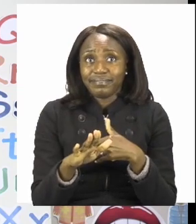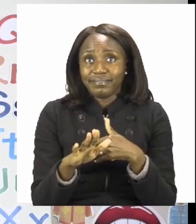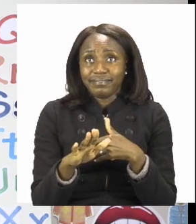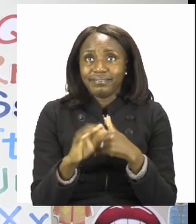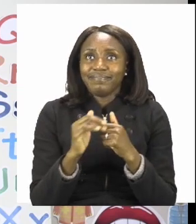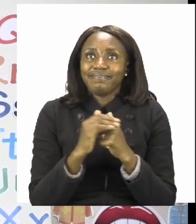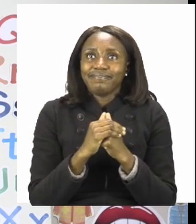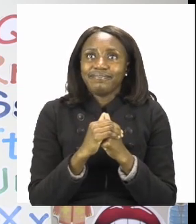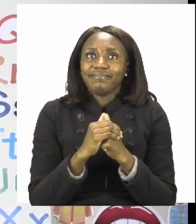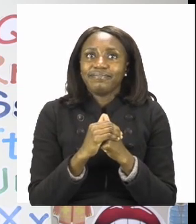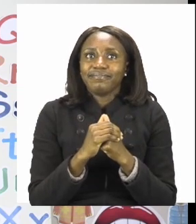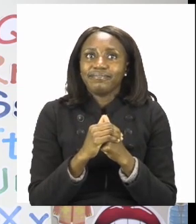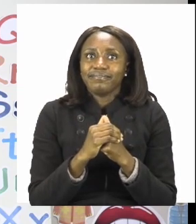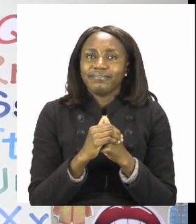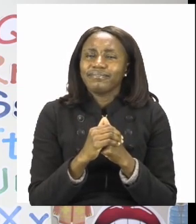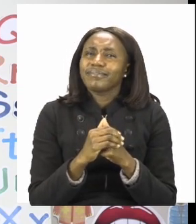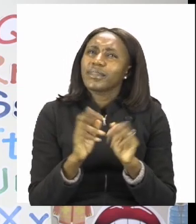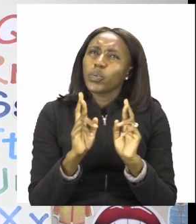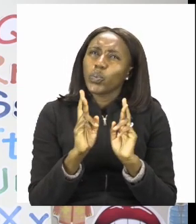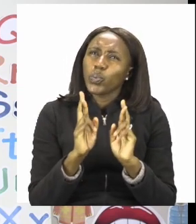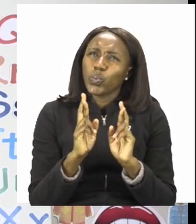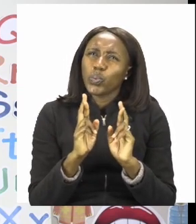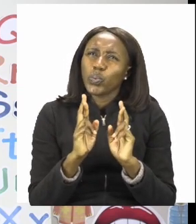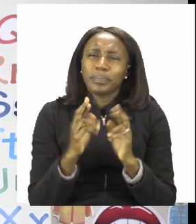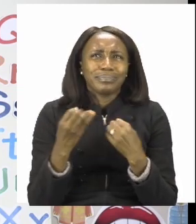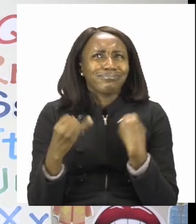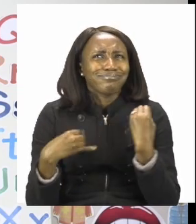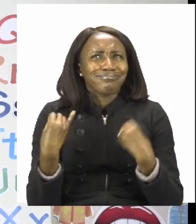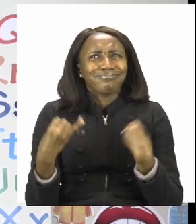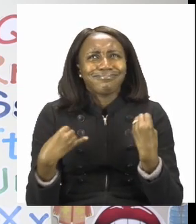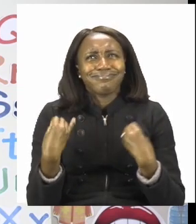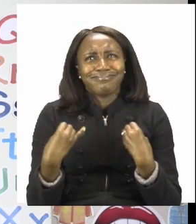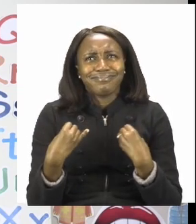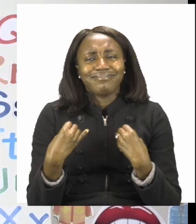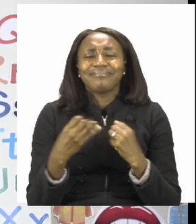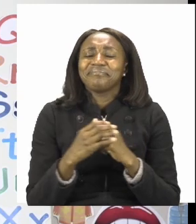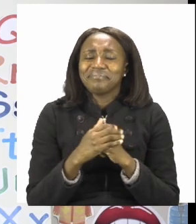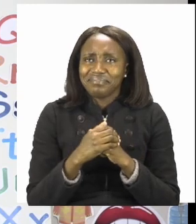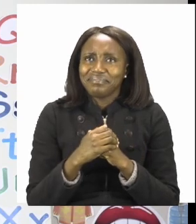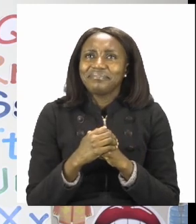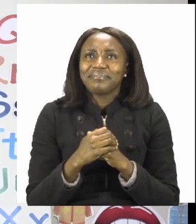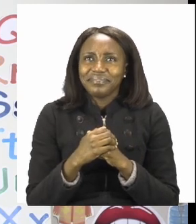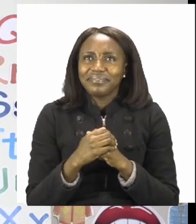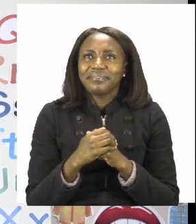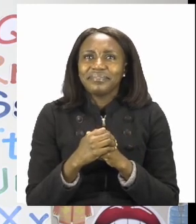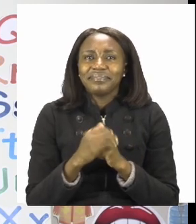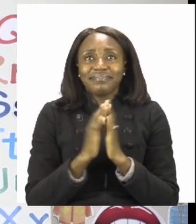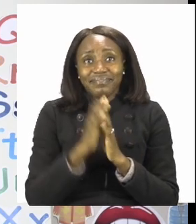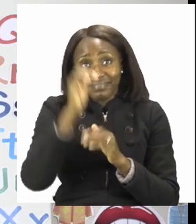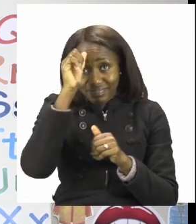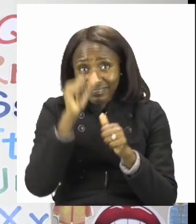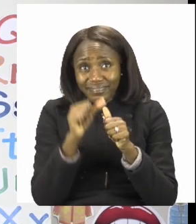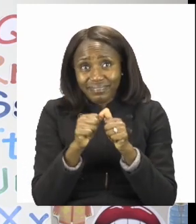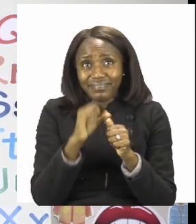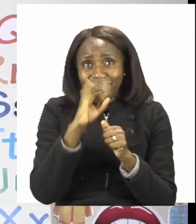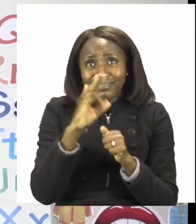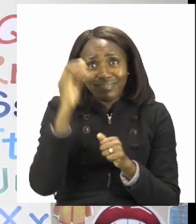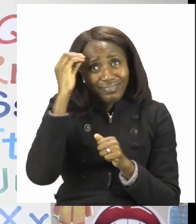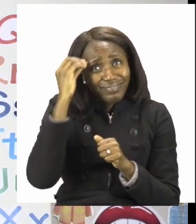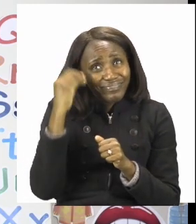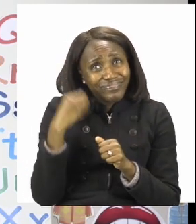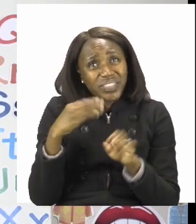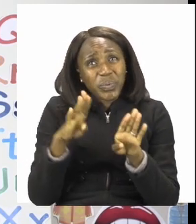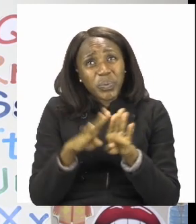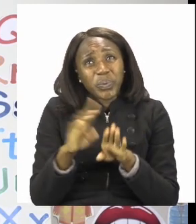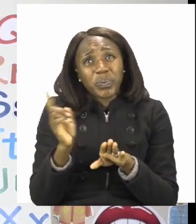lesson, and I hope you had fun. I know I did. Remember, if you don't know what to